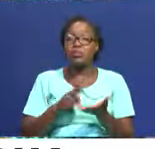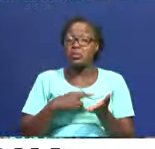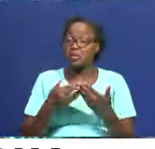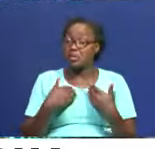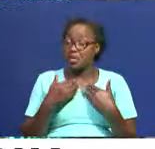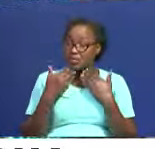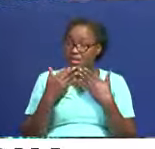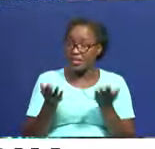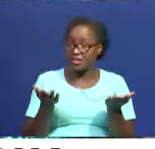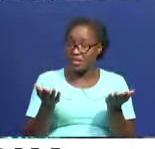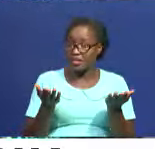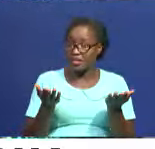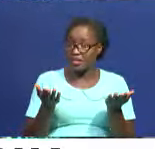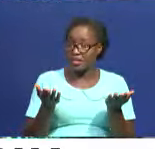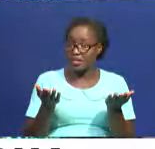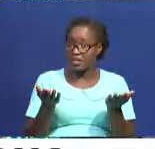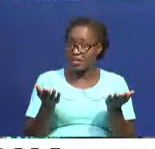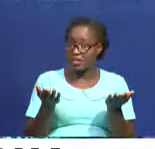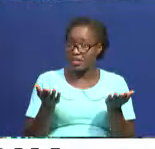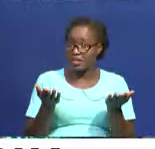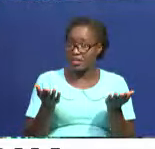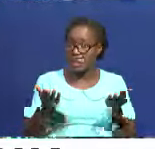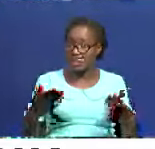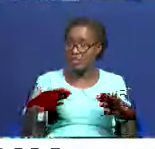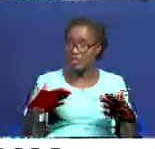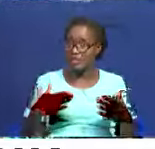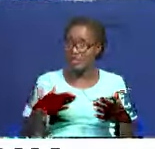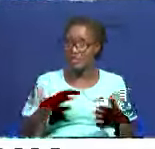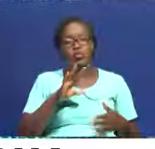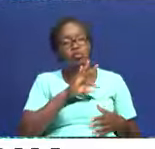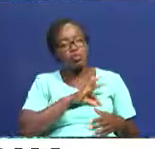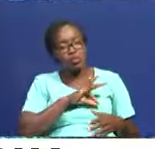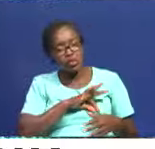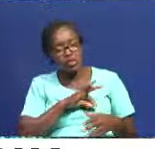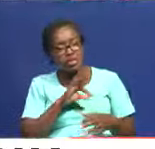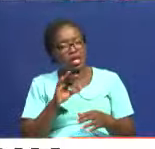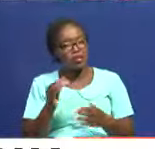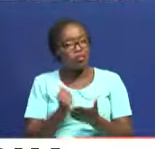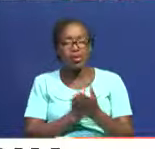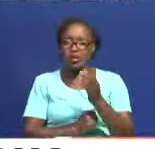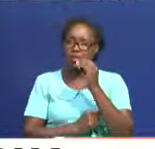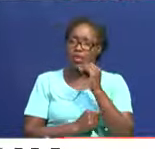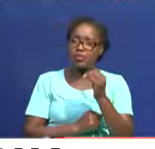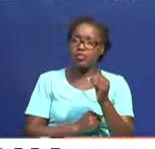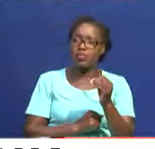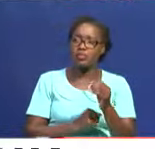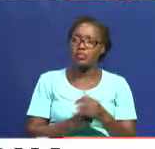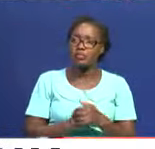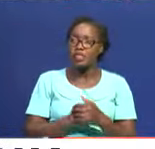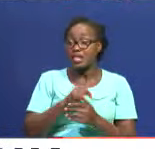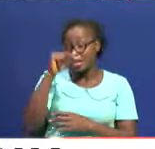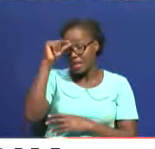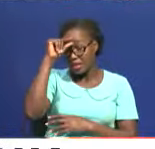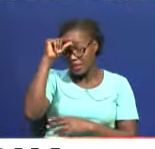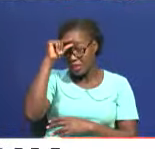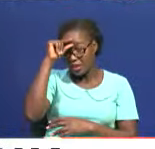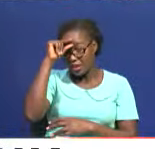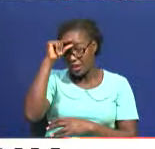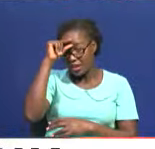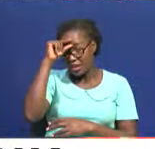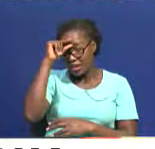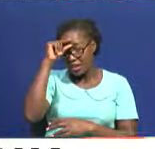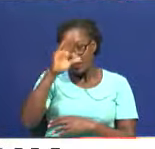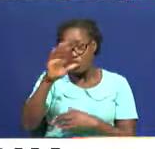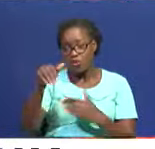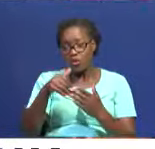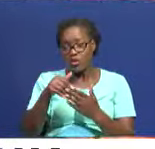resources. We have a lot of gainfully employed. That a government with